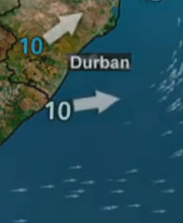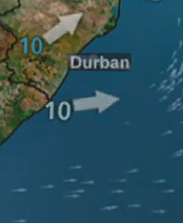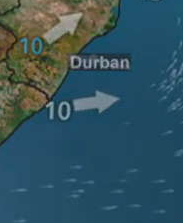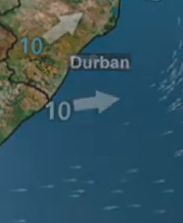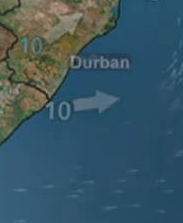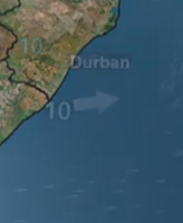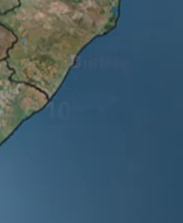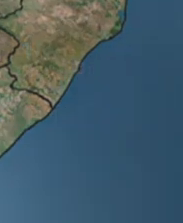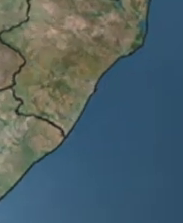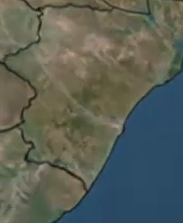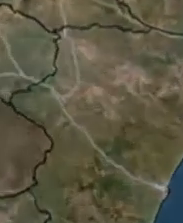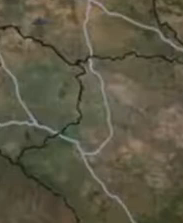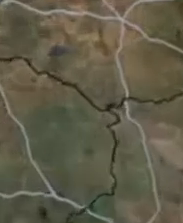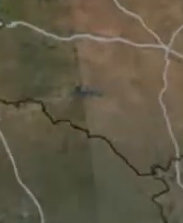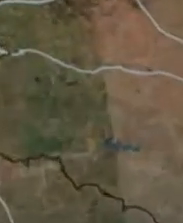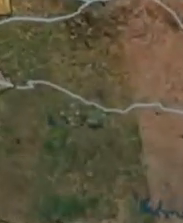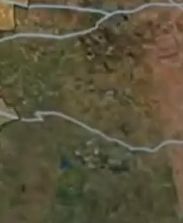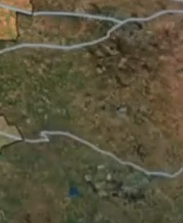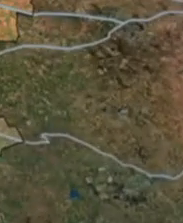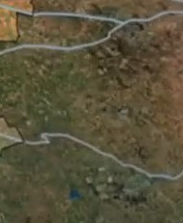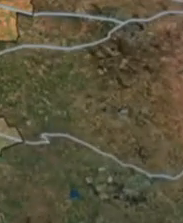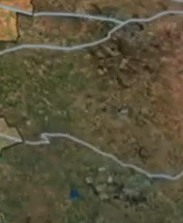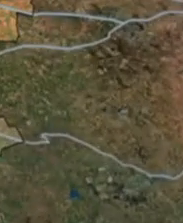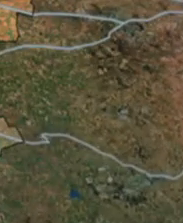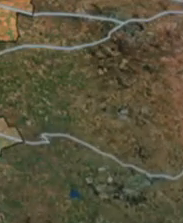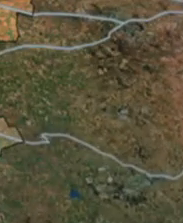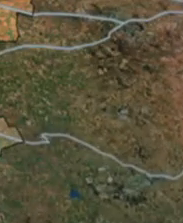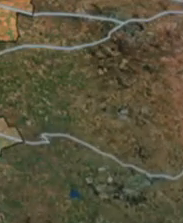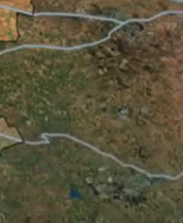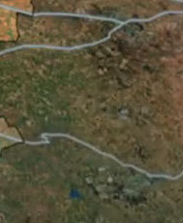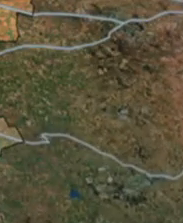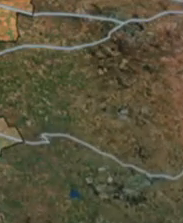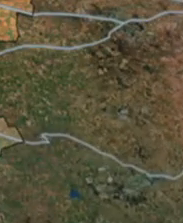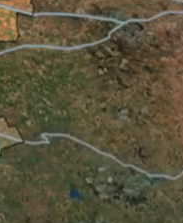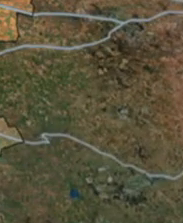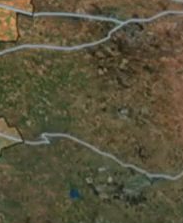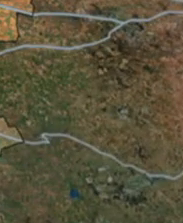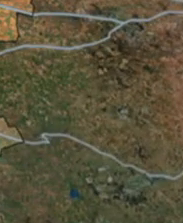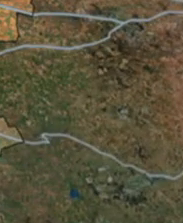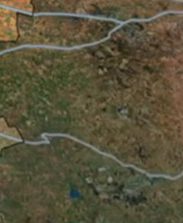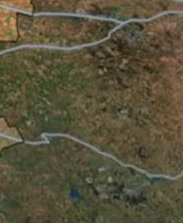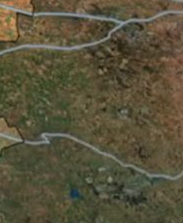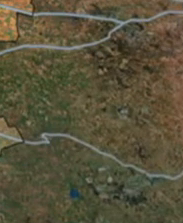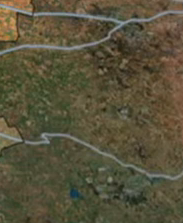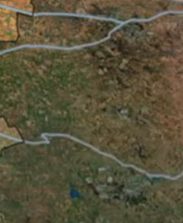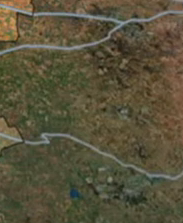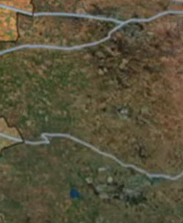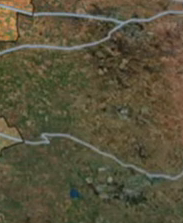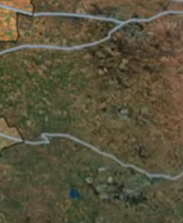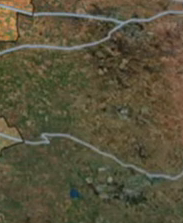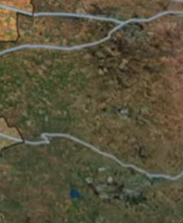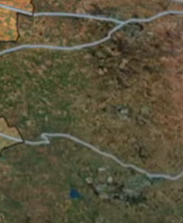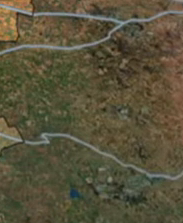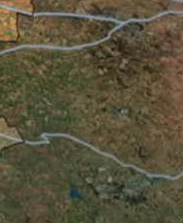di province ka bophara ha re tswela pele ka digrata tsa rona tsa di temperature tsa maemo a bosa Johannesburg go tla bo go le tsididi thata ka nngwe